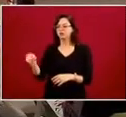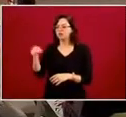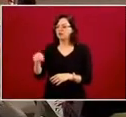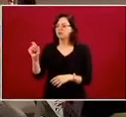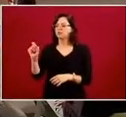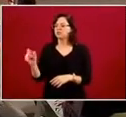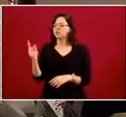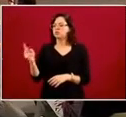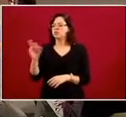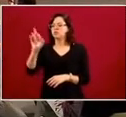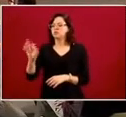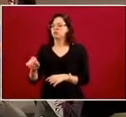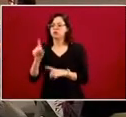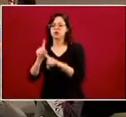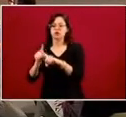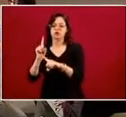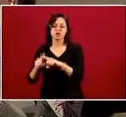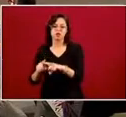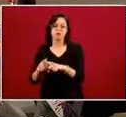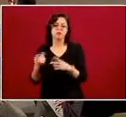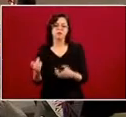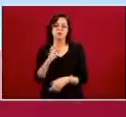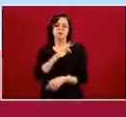that can prove lethal.